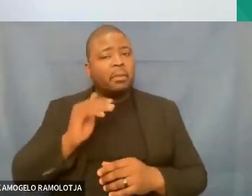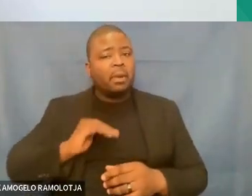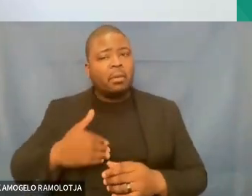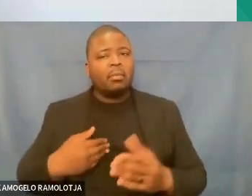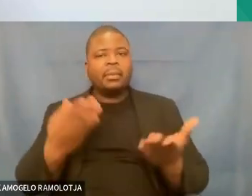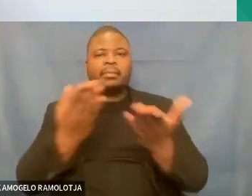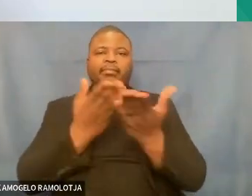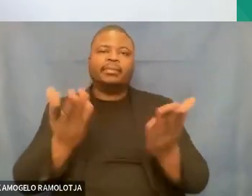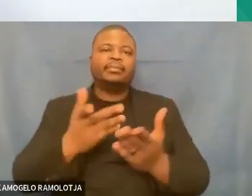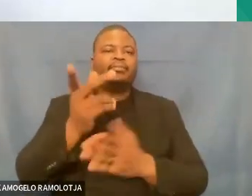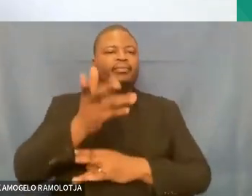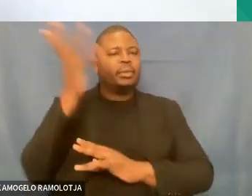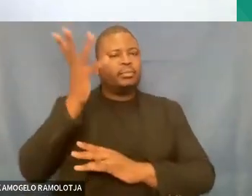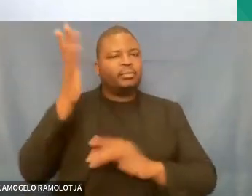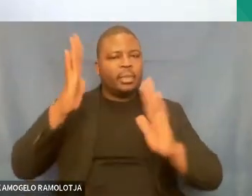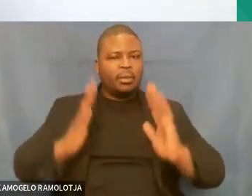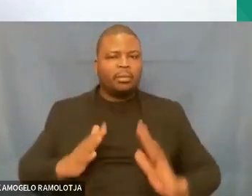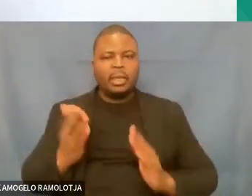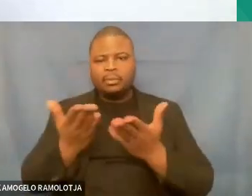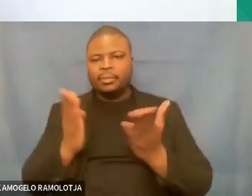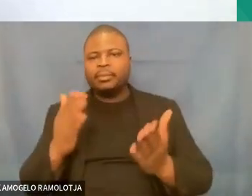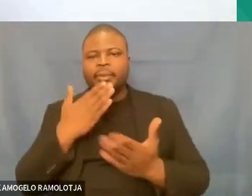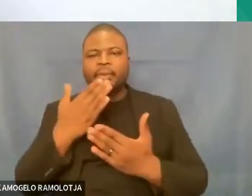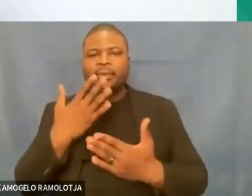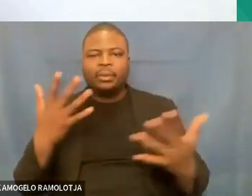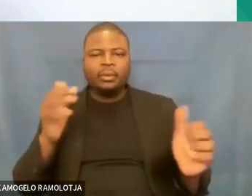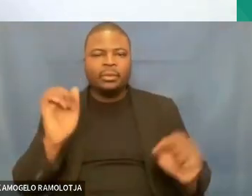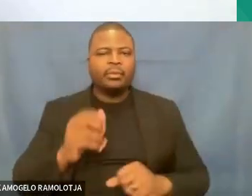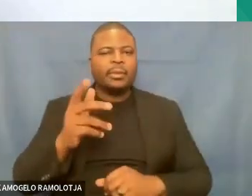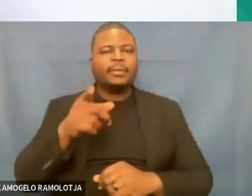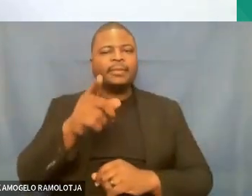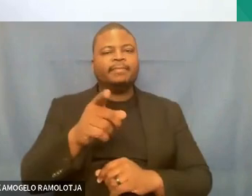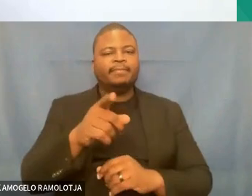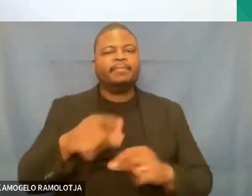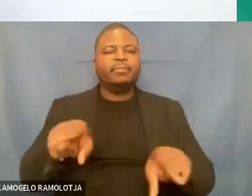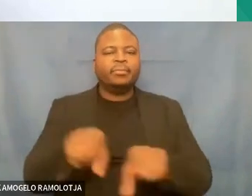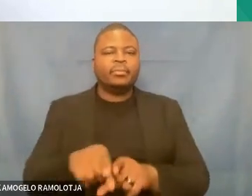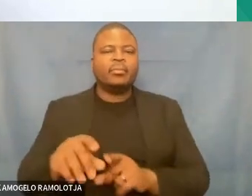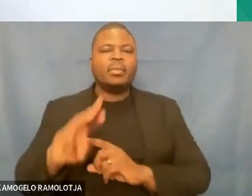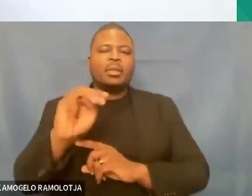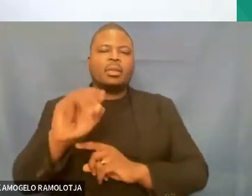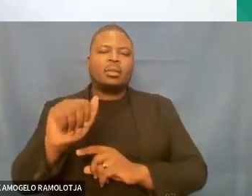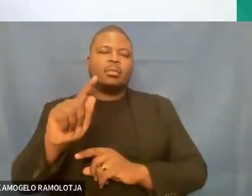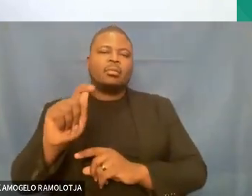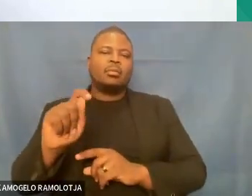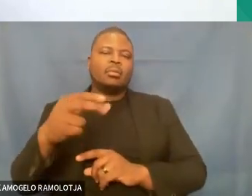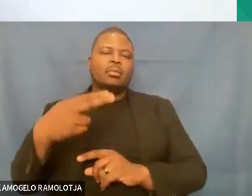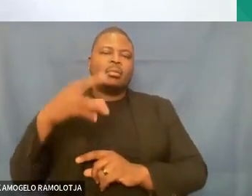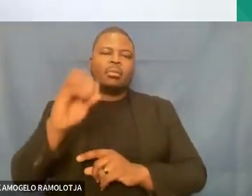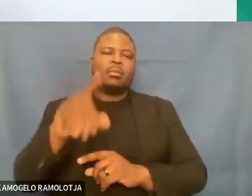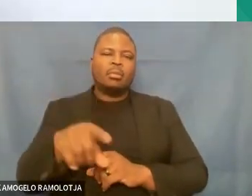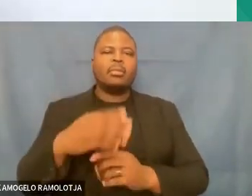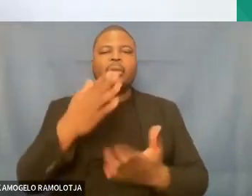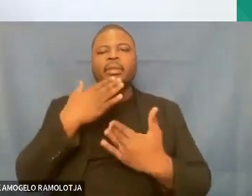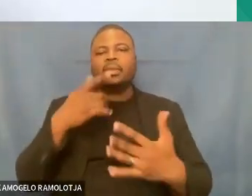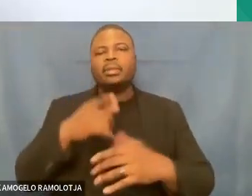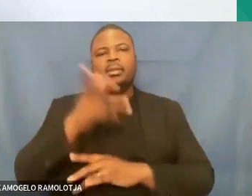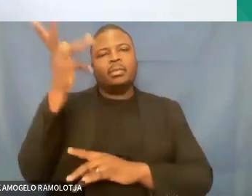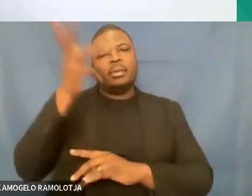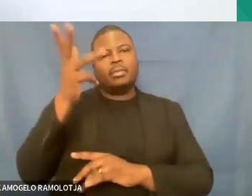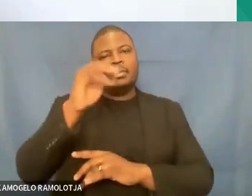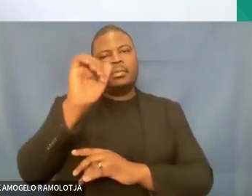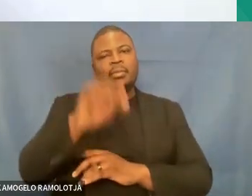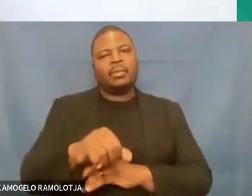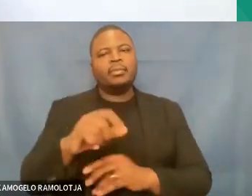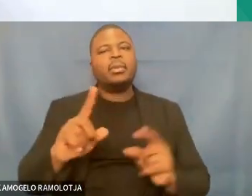my speakers, Dr. Anam, Charity, Anke, as well as Mmbatho, for your key points. And we will